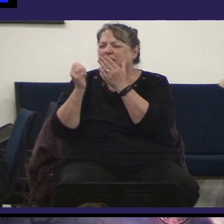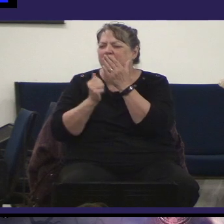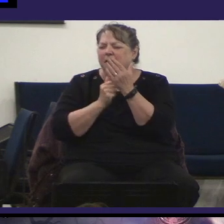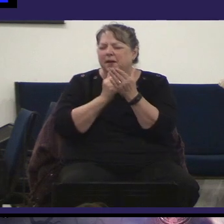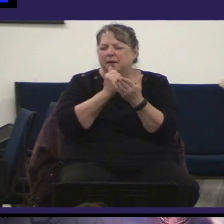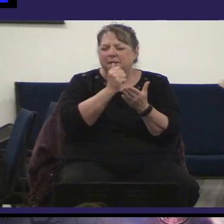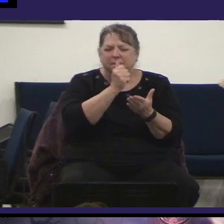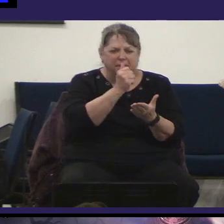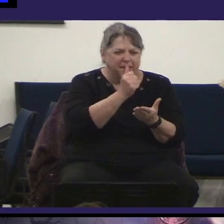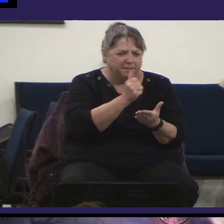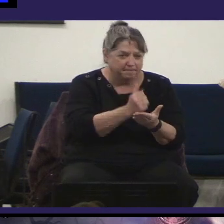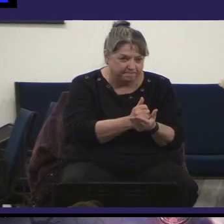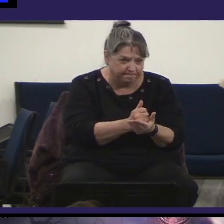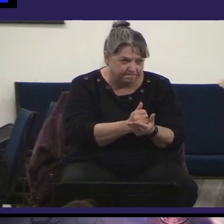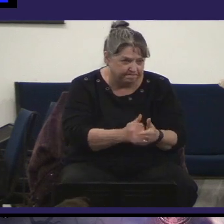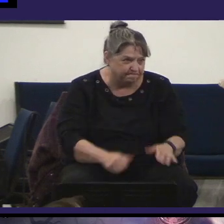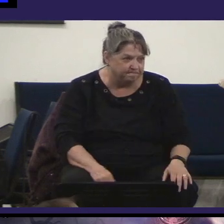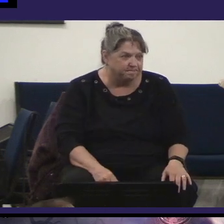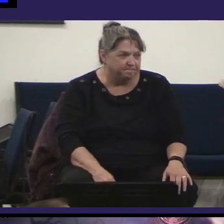Amen. Amen.